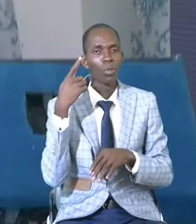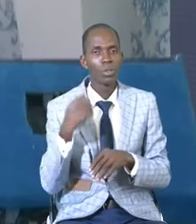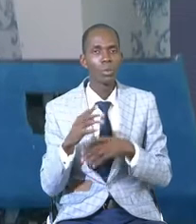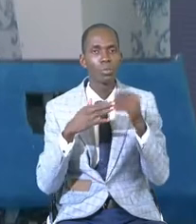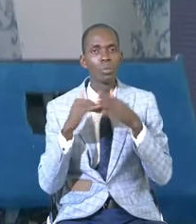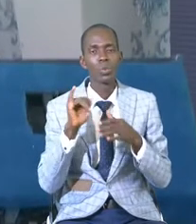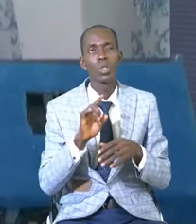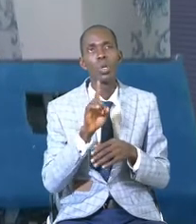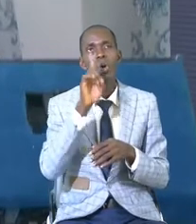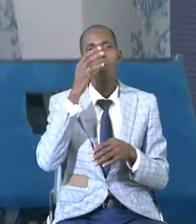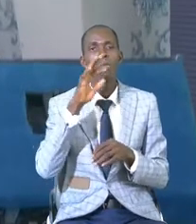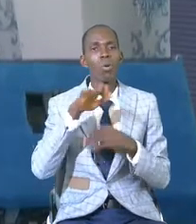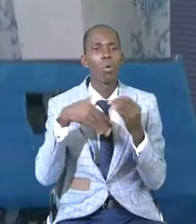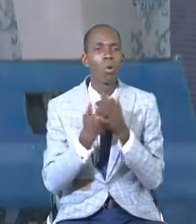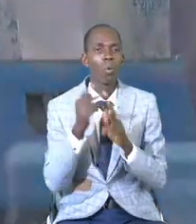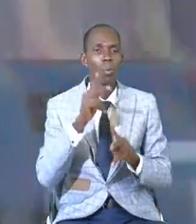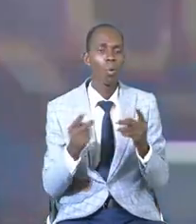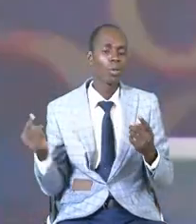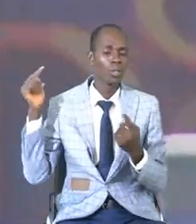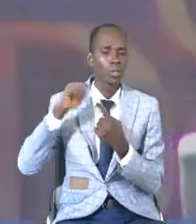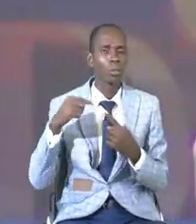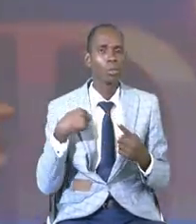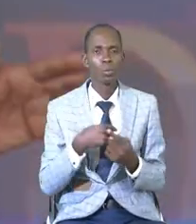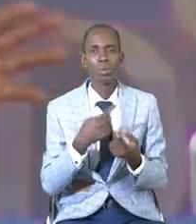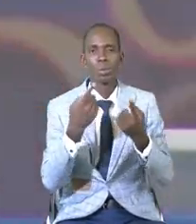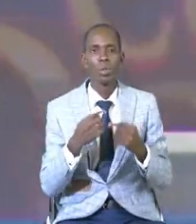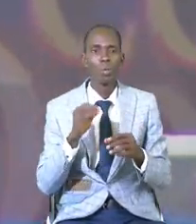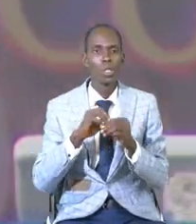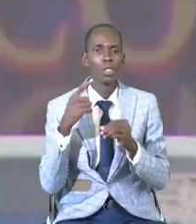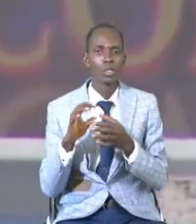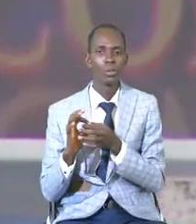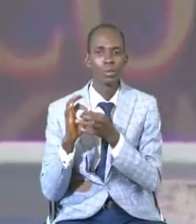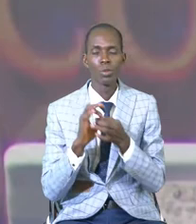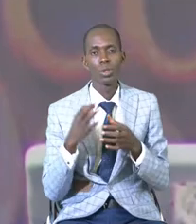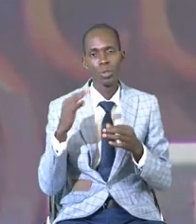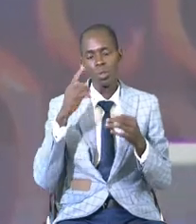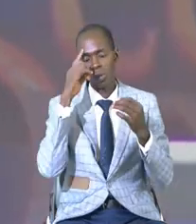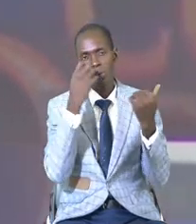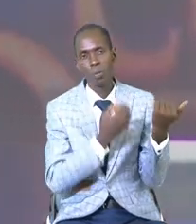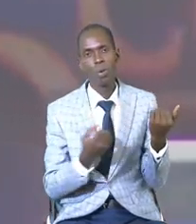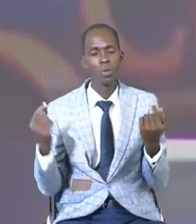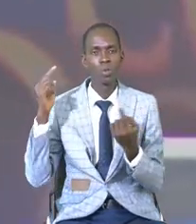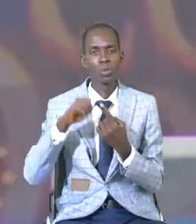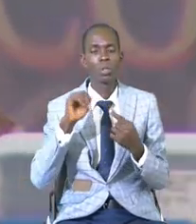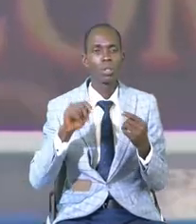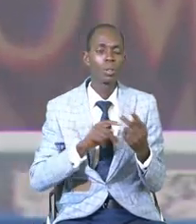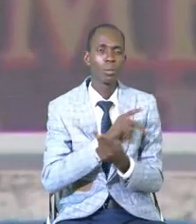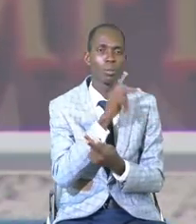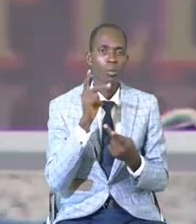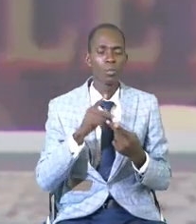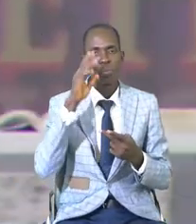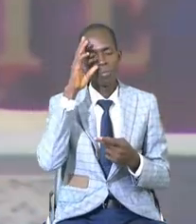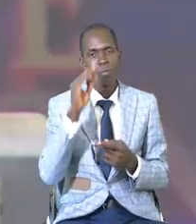God, till we all come in the unity of faith unto a perfect man, unto the measure of the